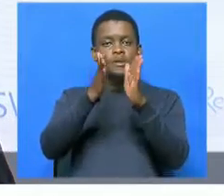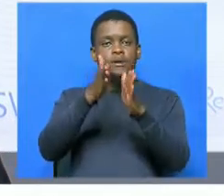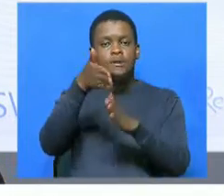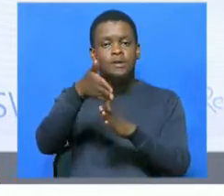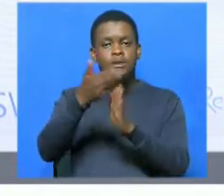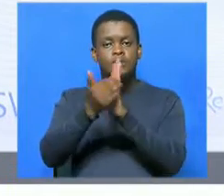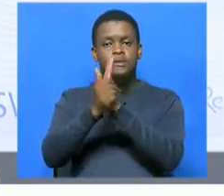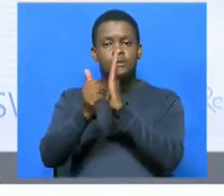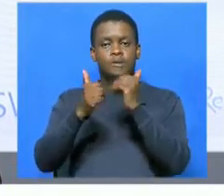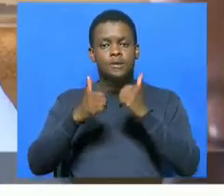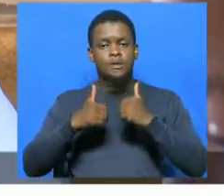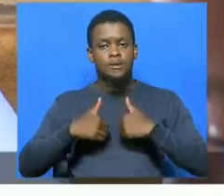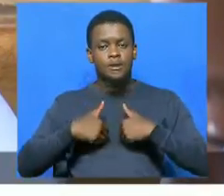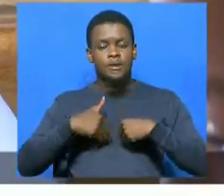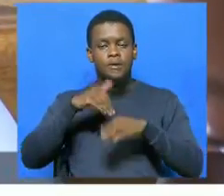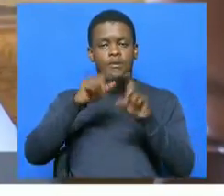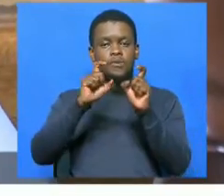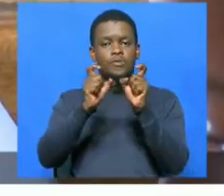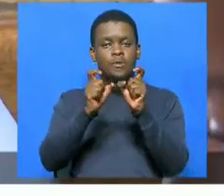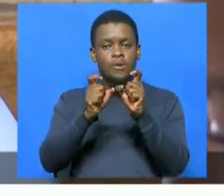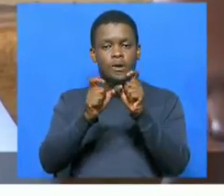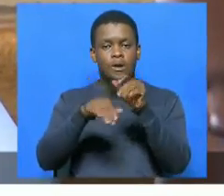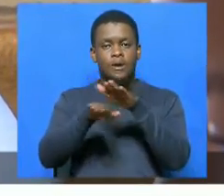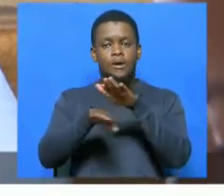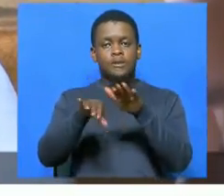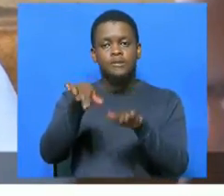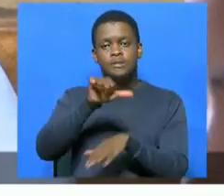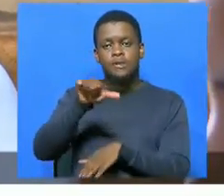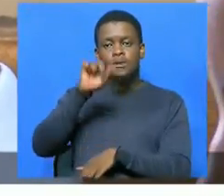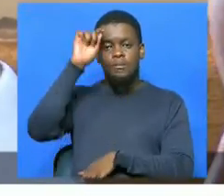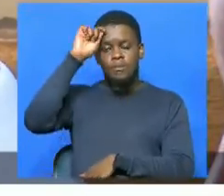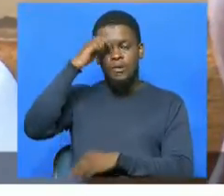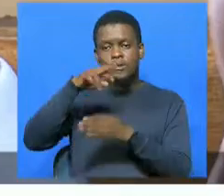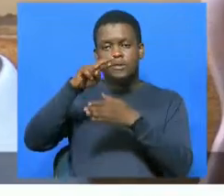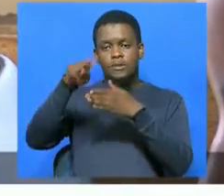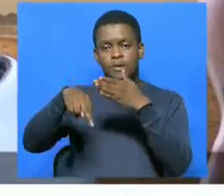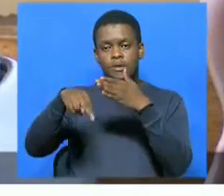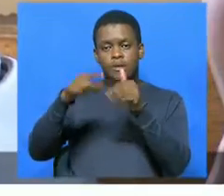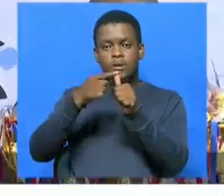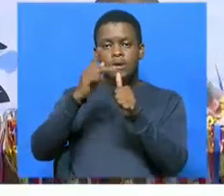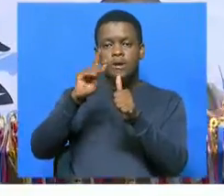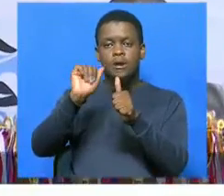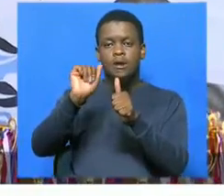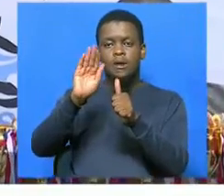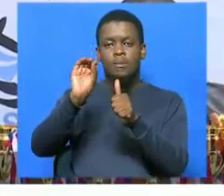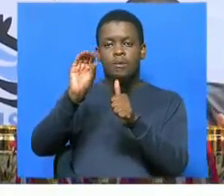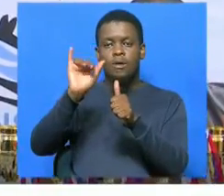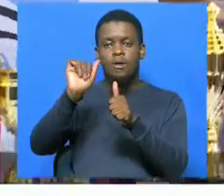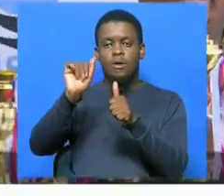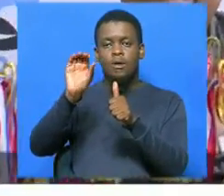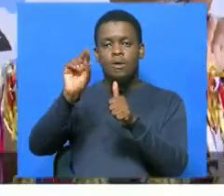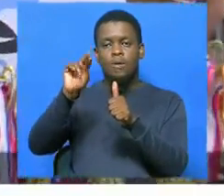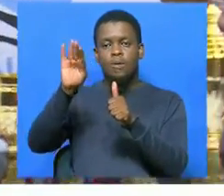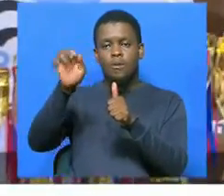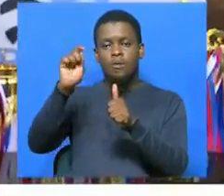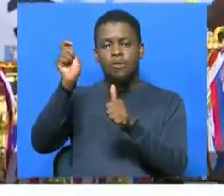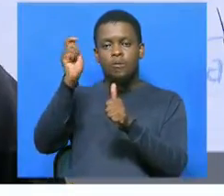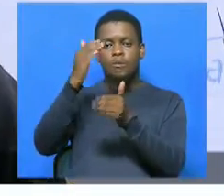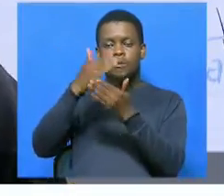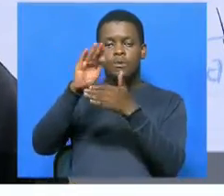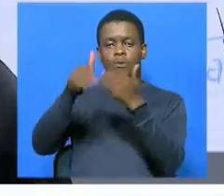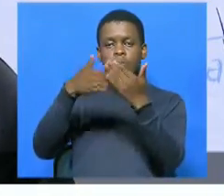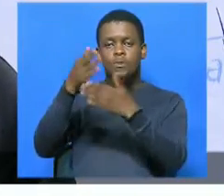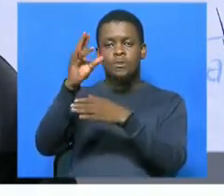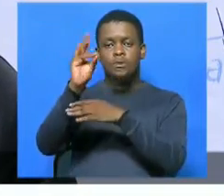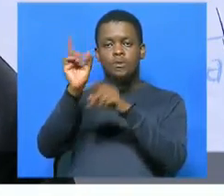matches consecutively in a tournament. In the under 10 boys results, Amar Kaboyone was crowned the winner after winning all his 7 matches.